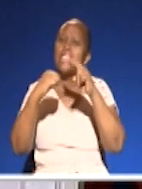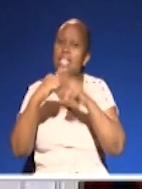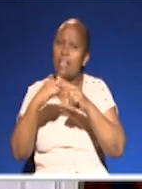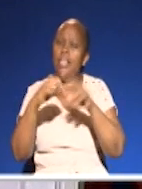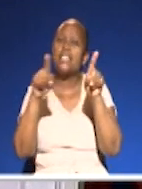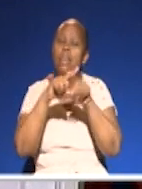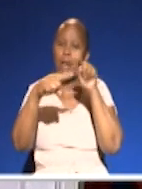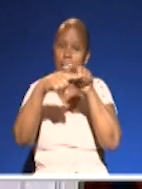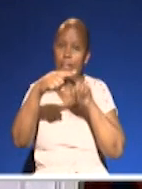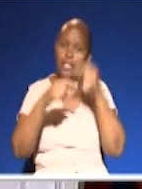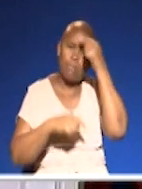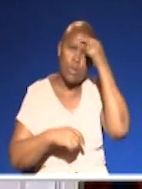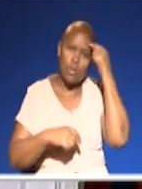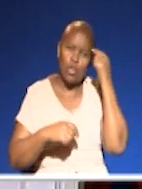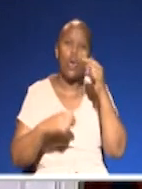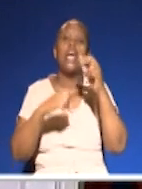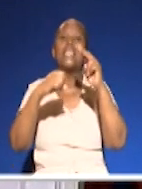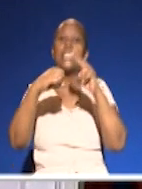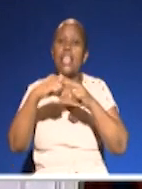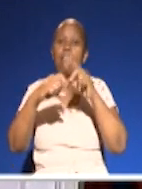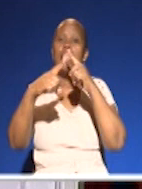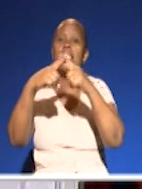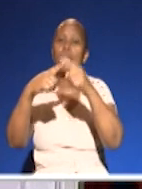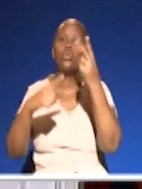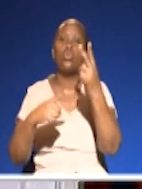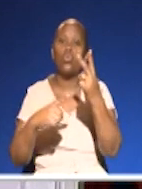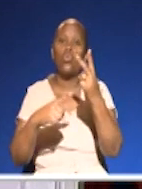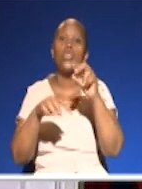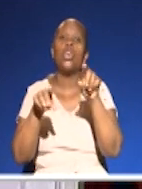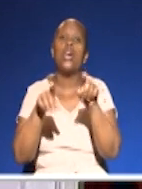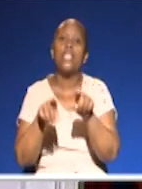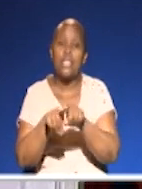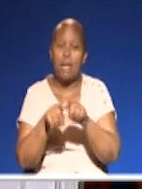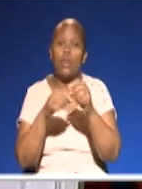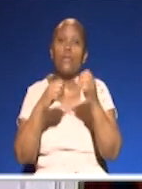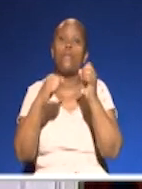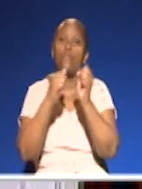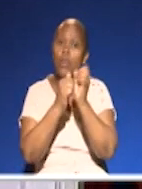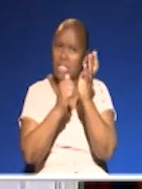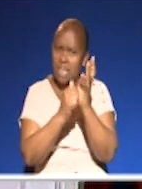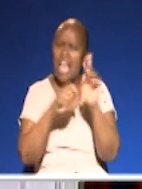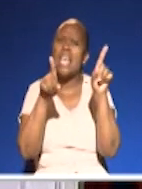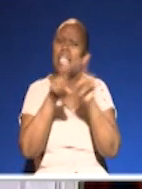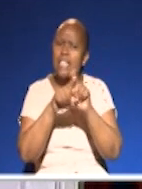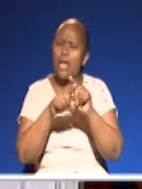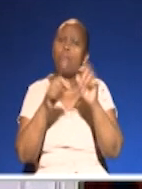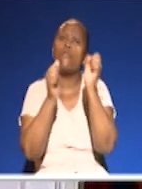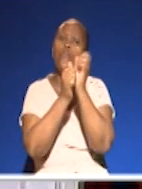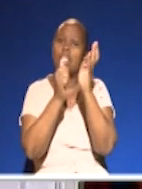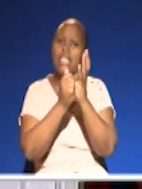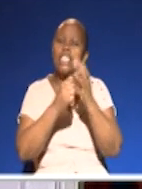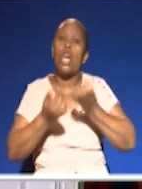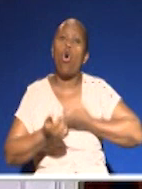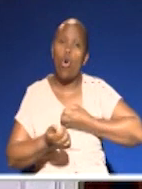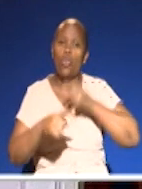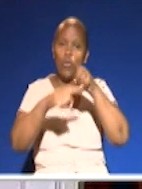a divisor because 7 times 2 is going to give us 14. And 14 is also its own divisor because